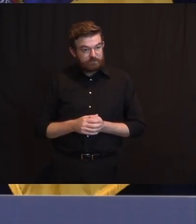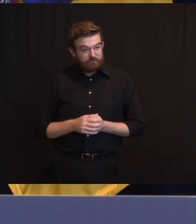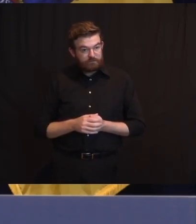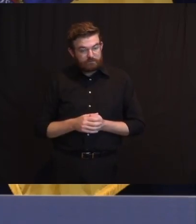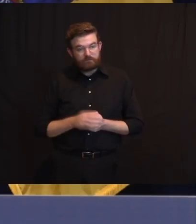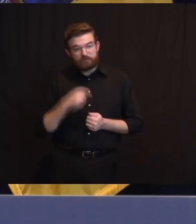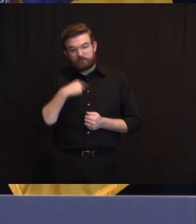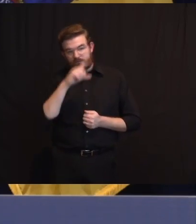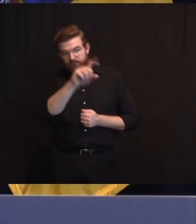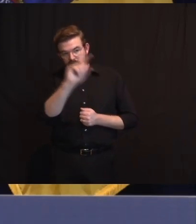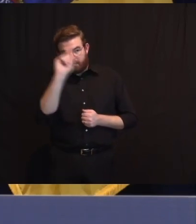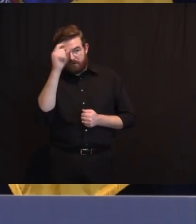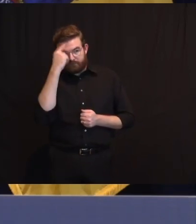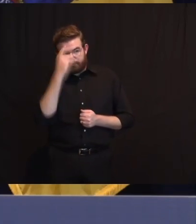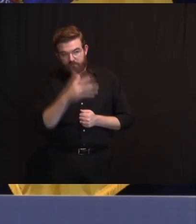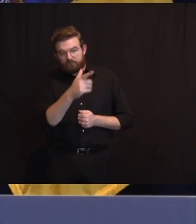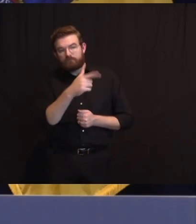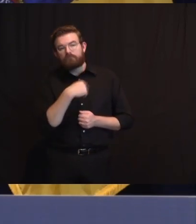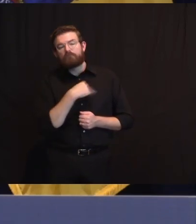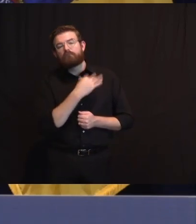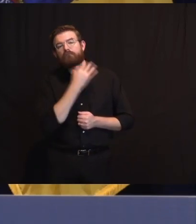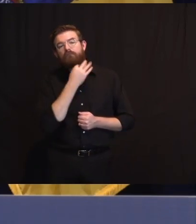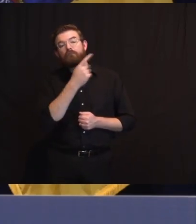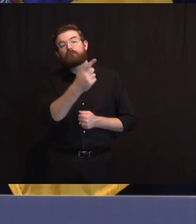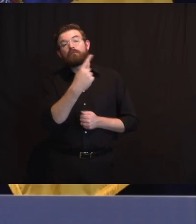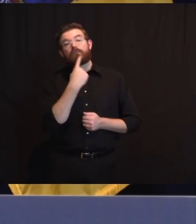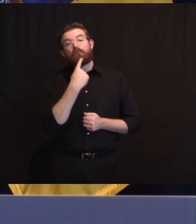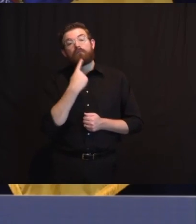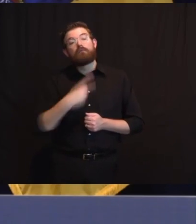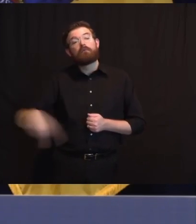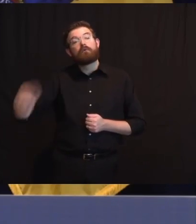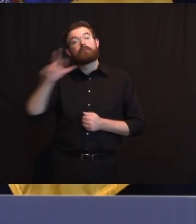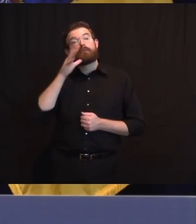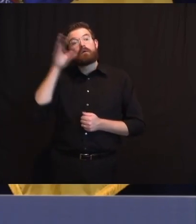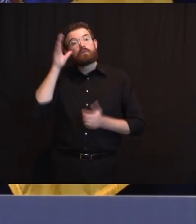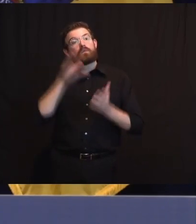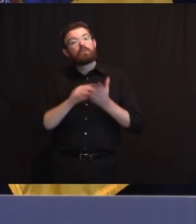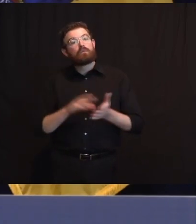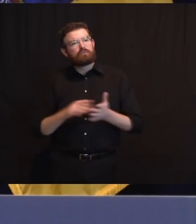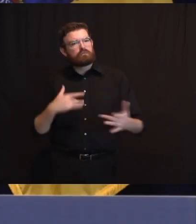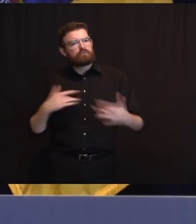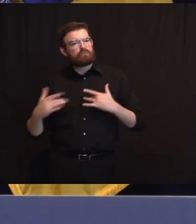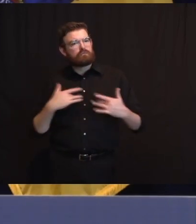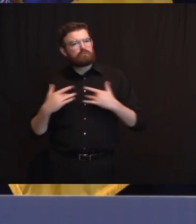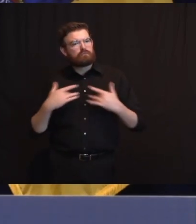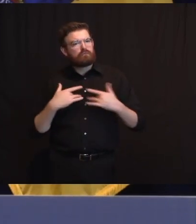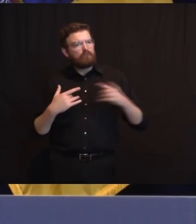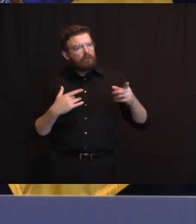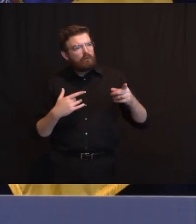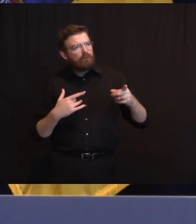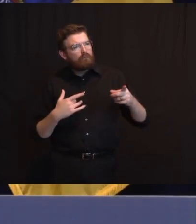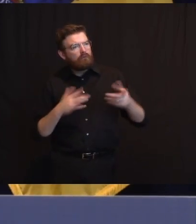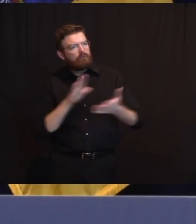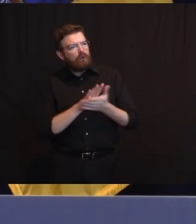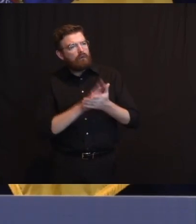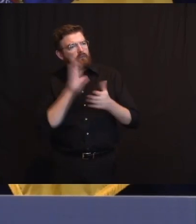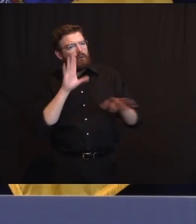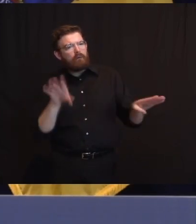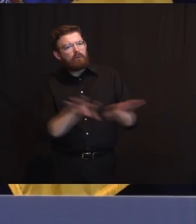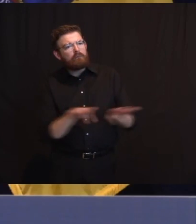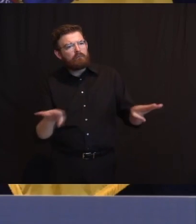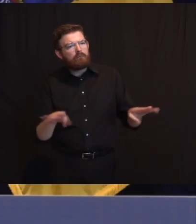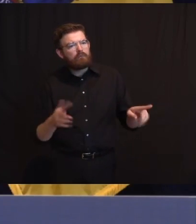follow-up, but I did want to know what you would say to those parents and students who are concerned about the plan to sell and close their school, and what's the best way for them to